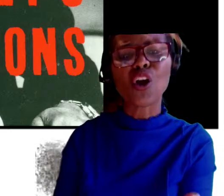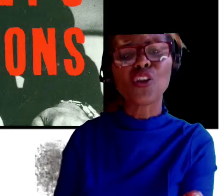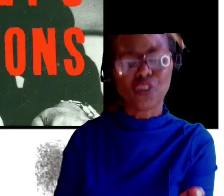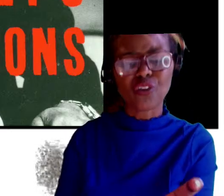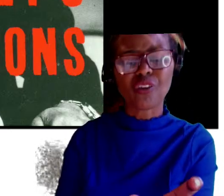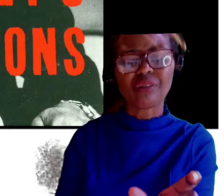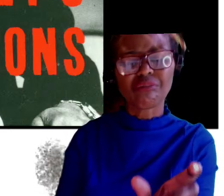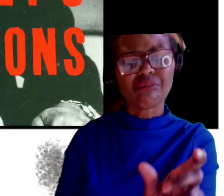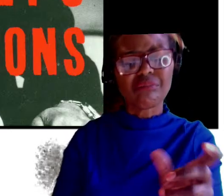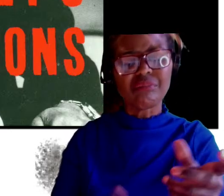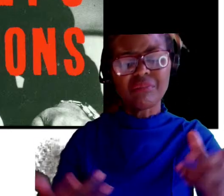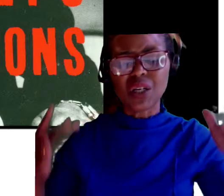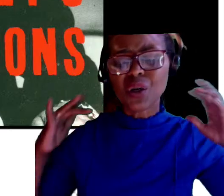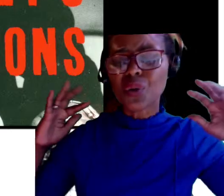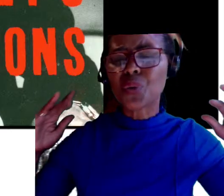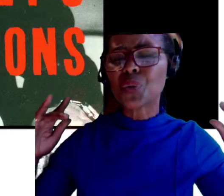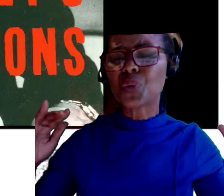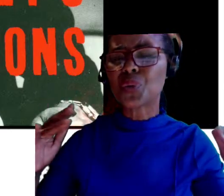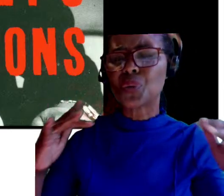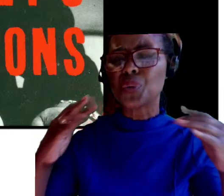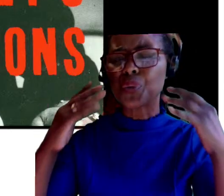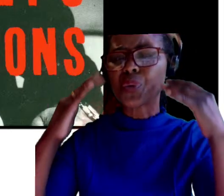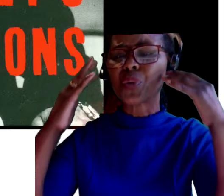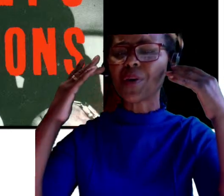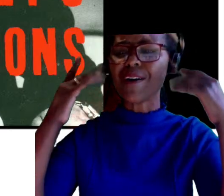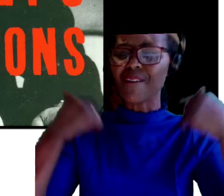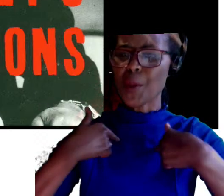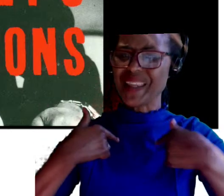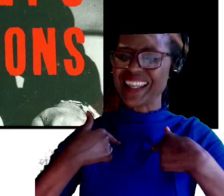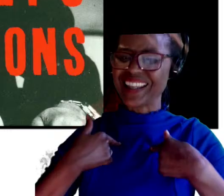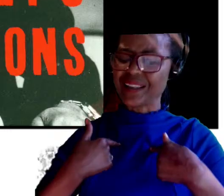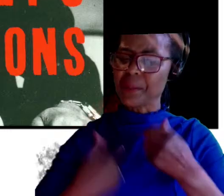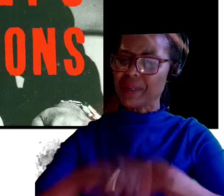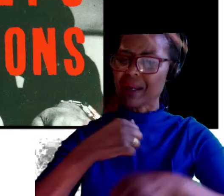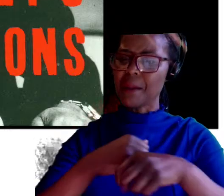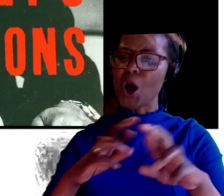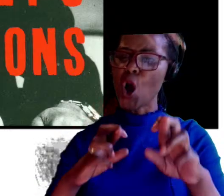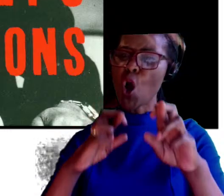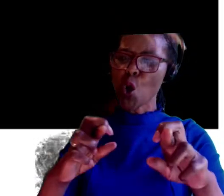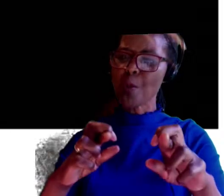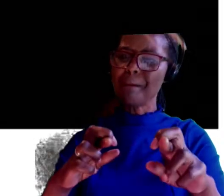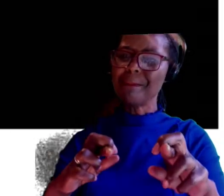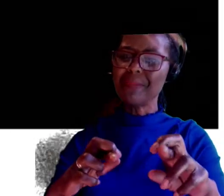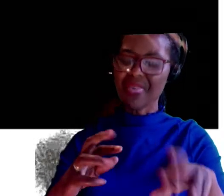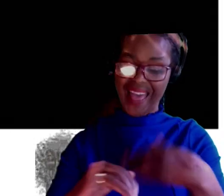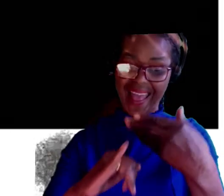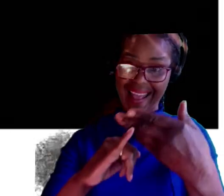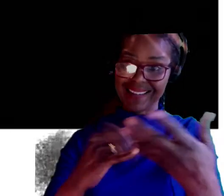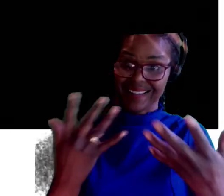ears, that leads to a sense of hope for all concerned. So I'll end with this one.